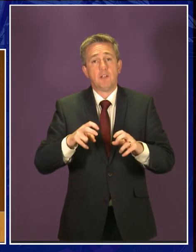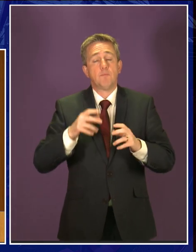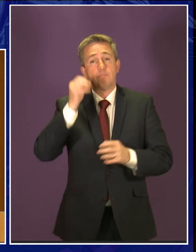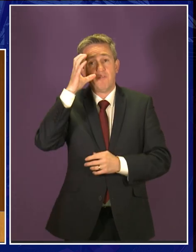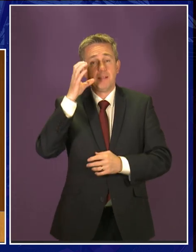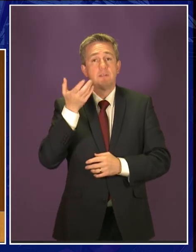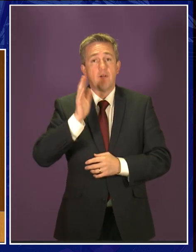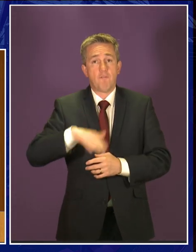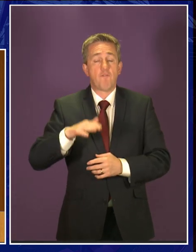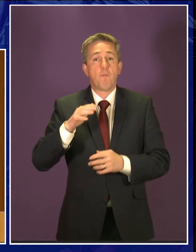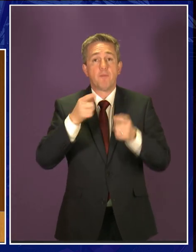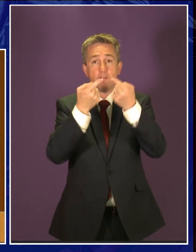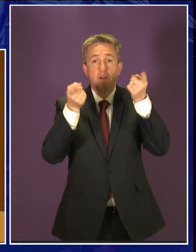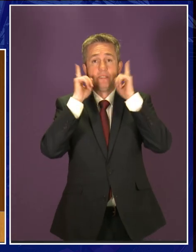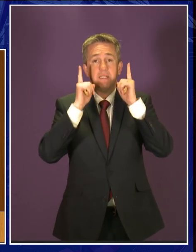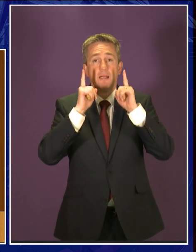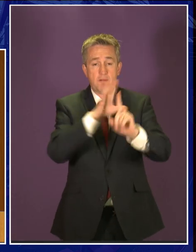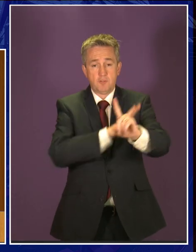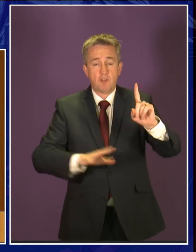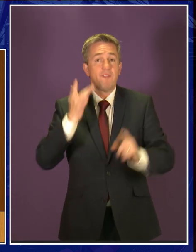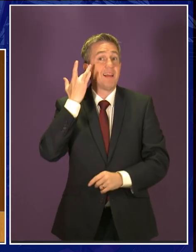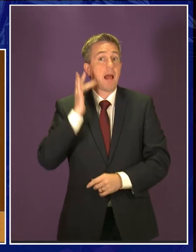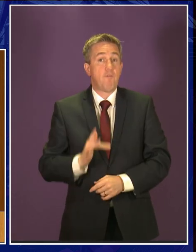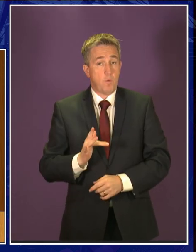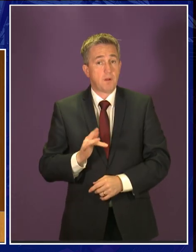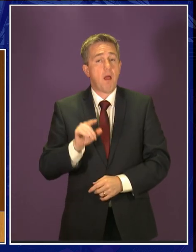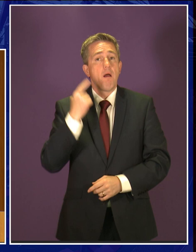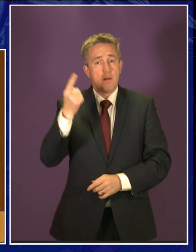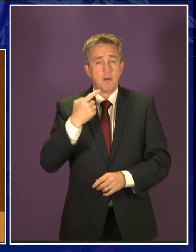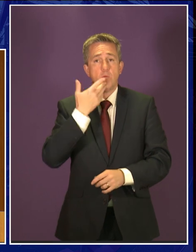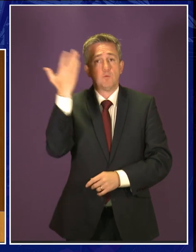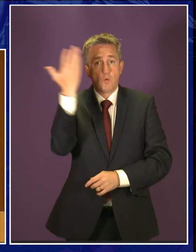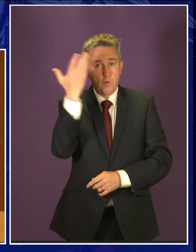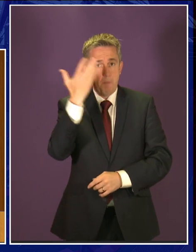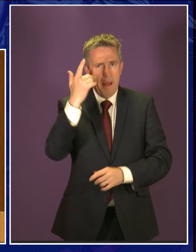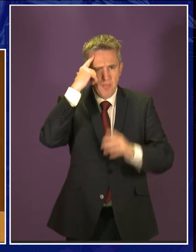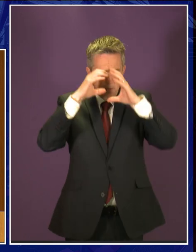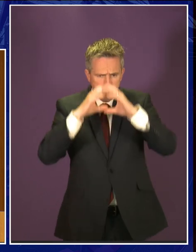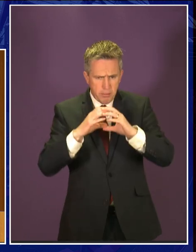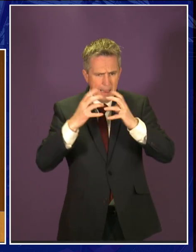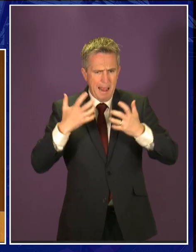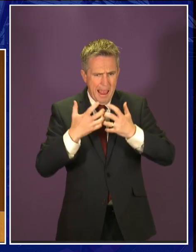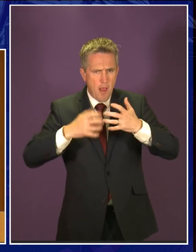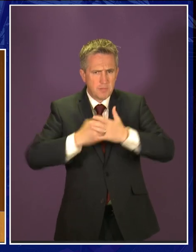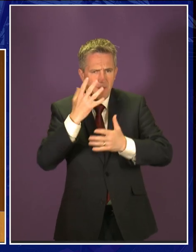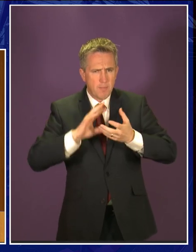Creativity Institute, the University of Southern California, who will talk on the creative brain and her work as a neuroscientist.